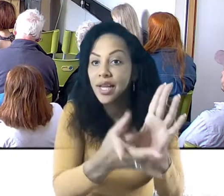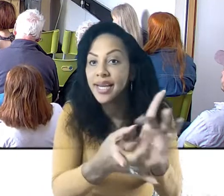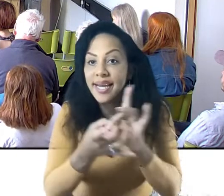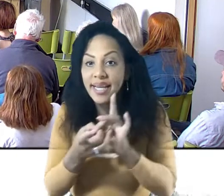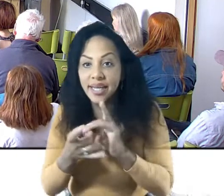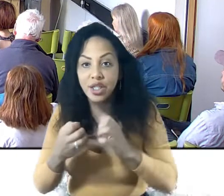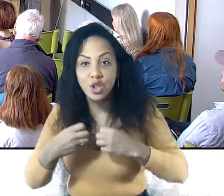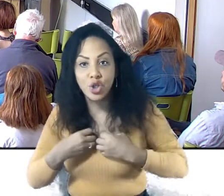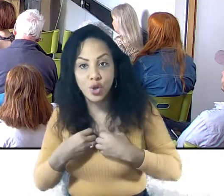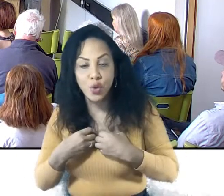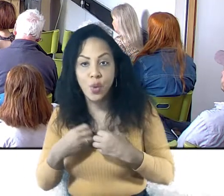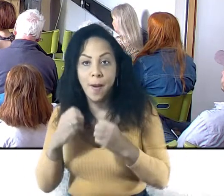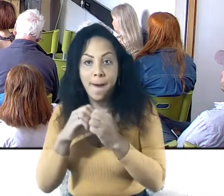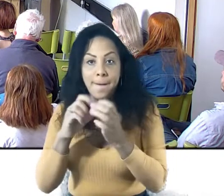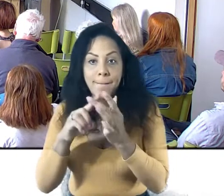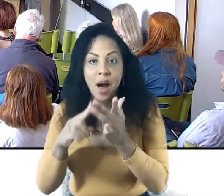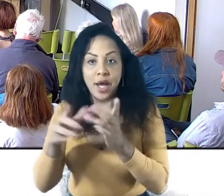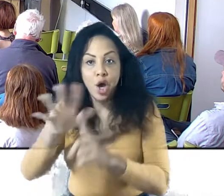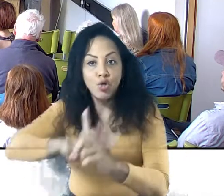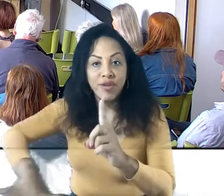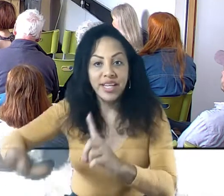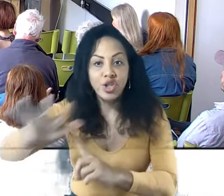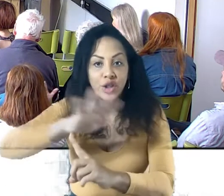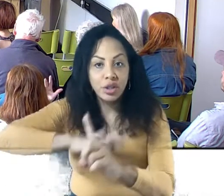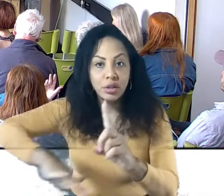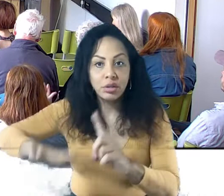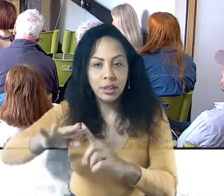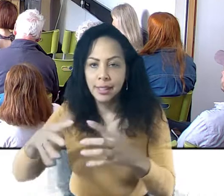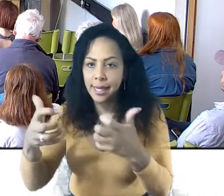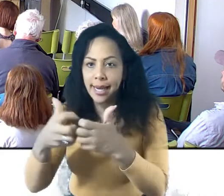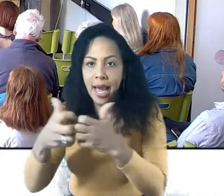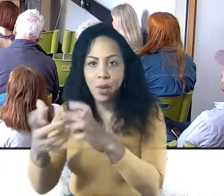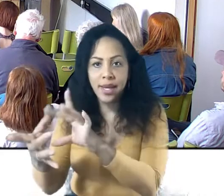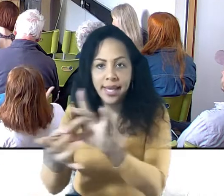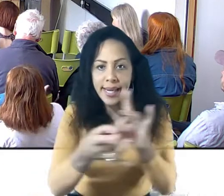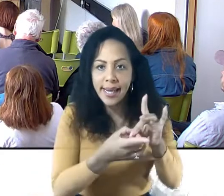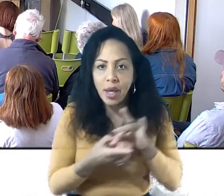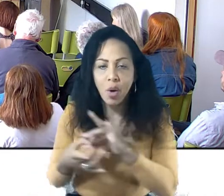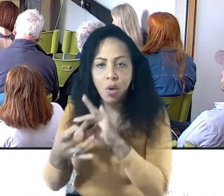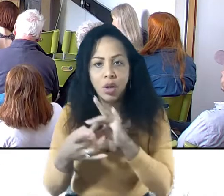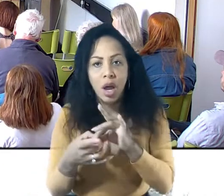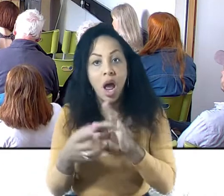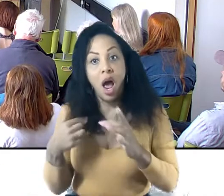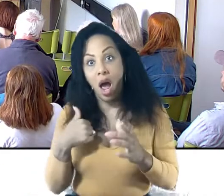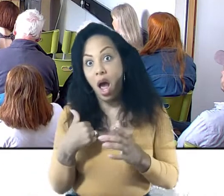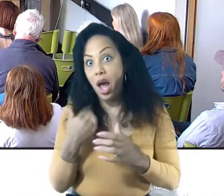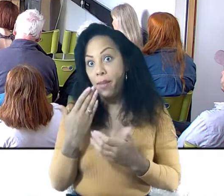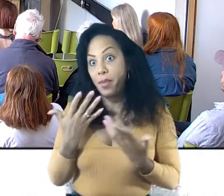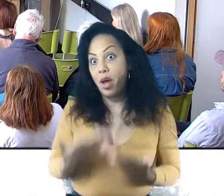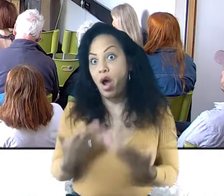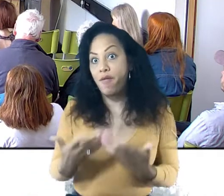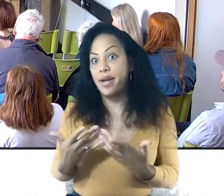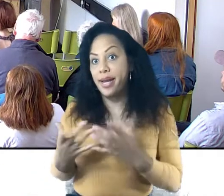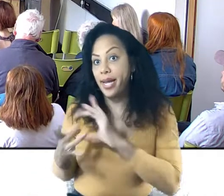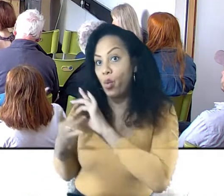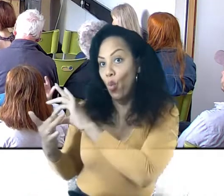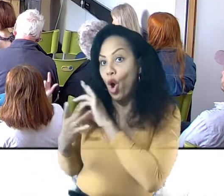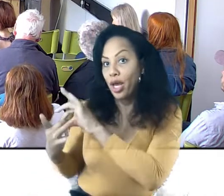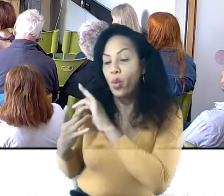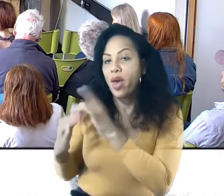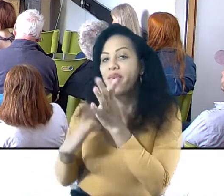something that I'm working on at the moment with another mapper, and how we